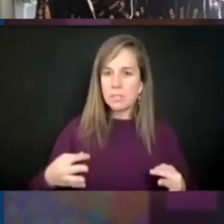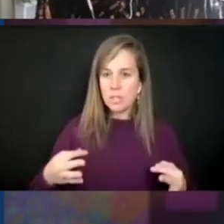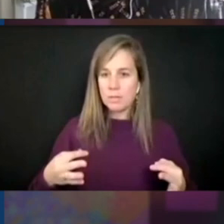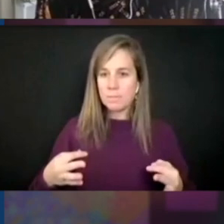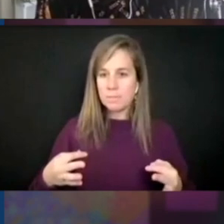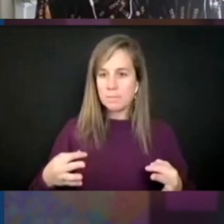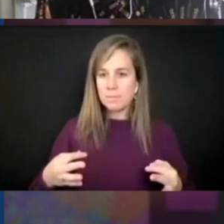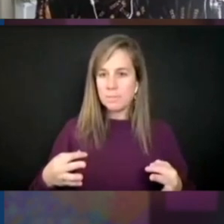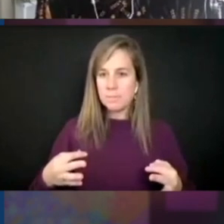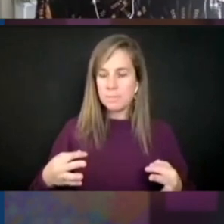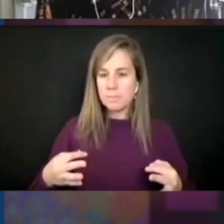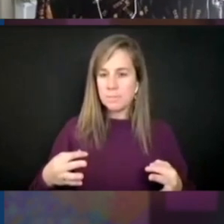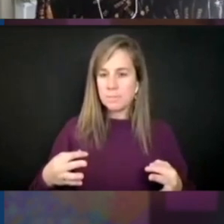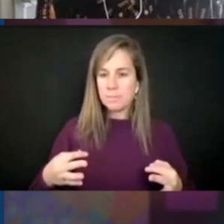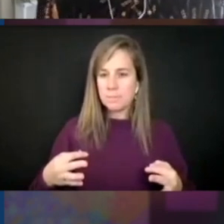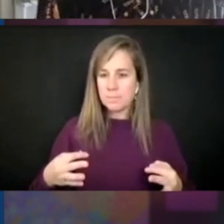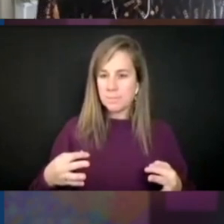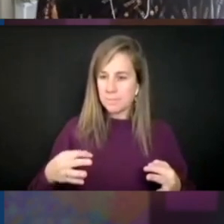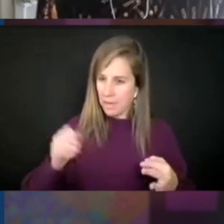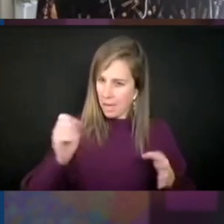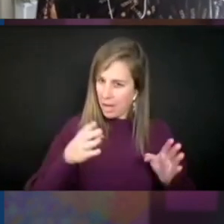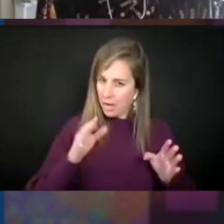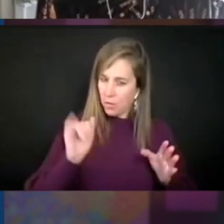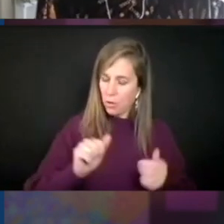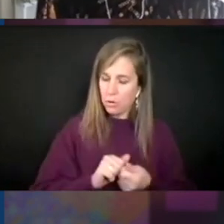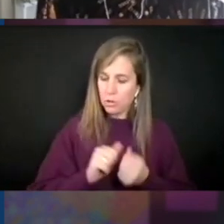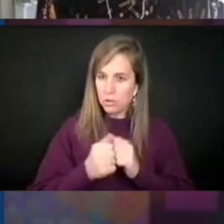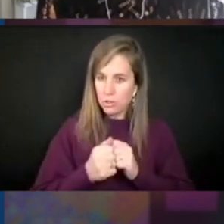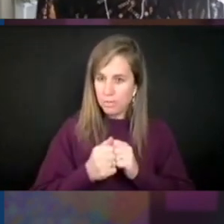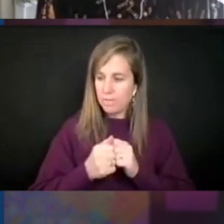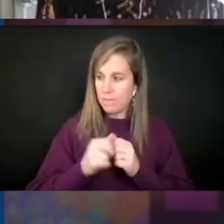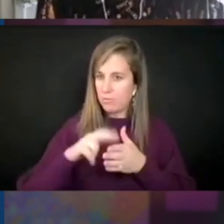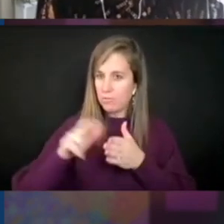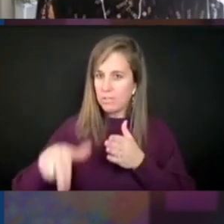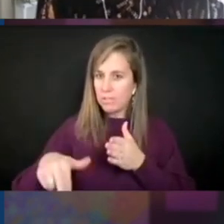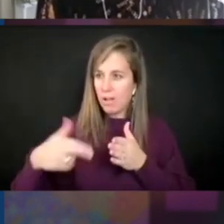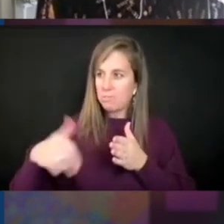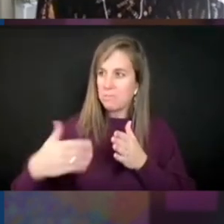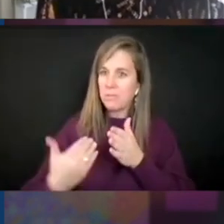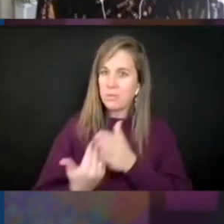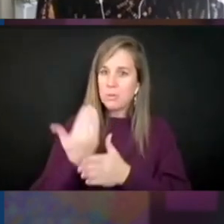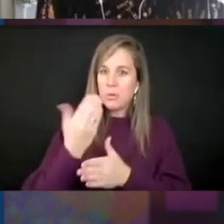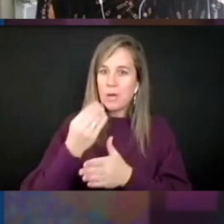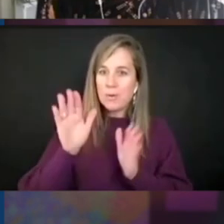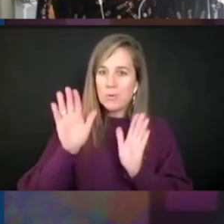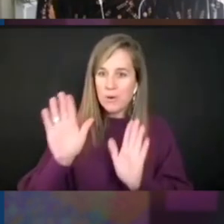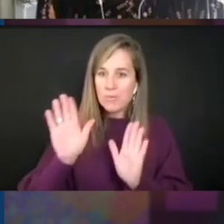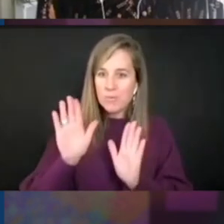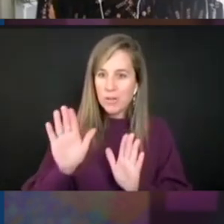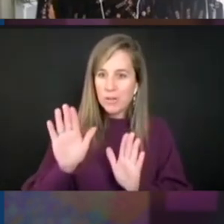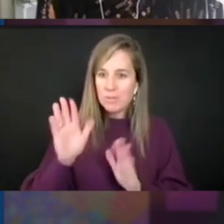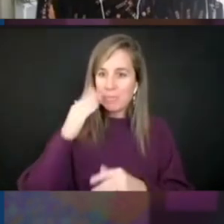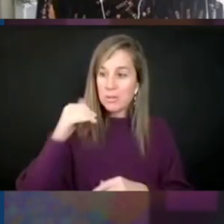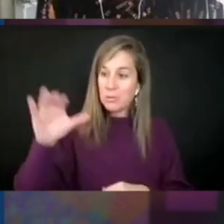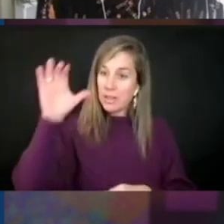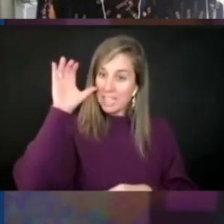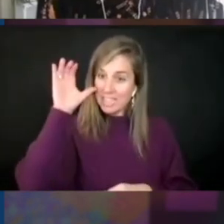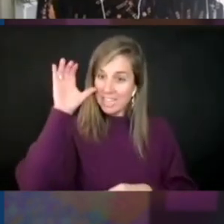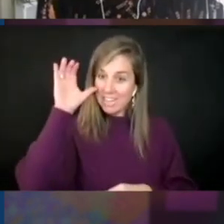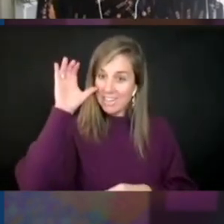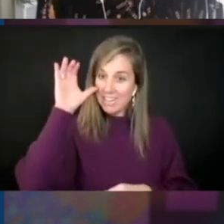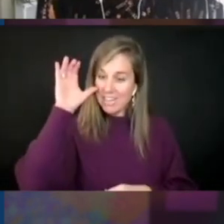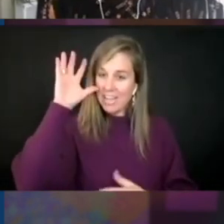the results of these shifts ever brought something new and wonderful? By listening, can we tune into